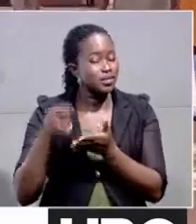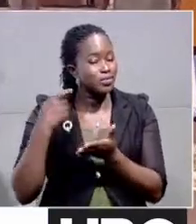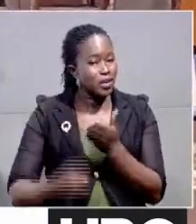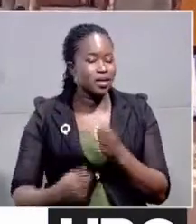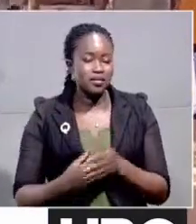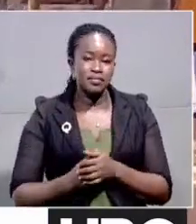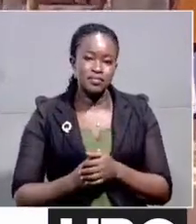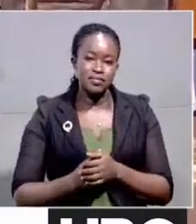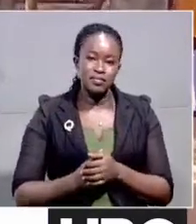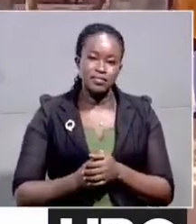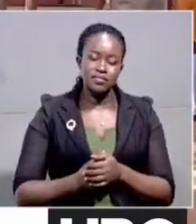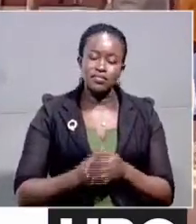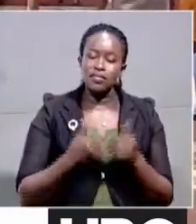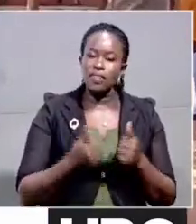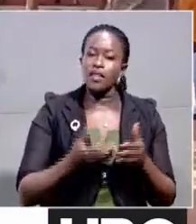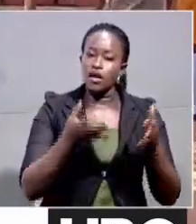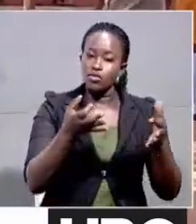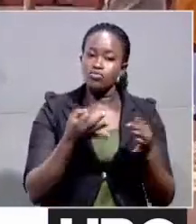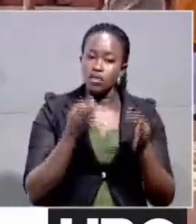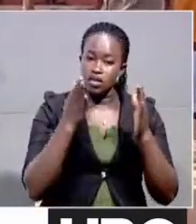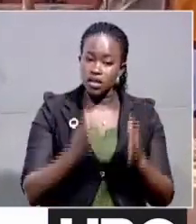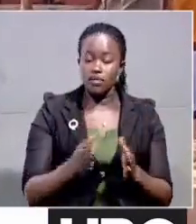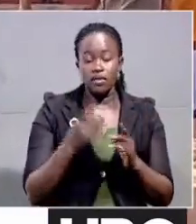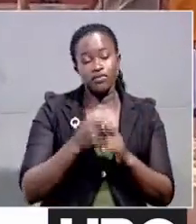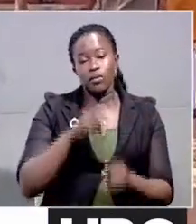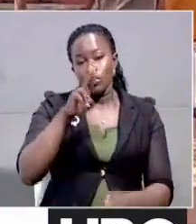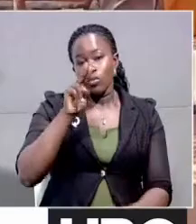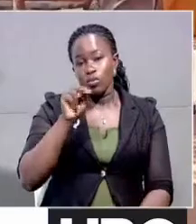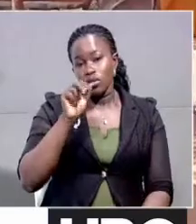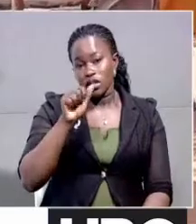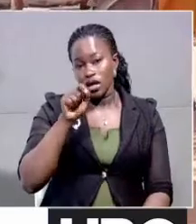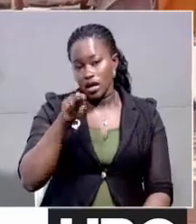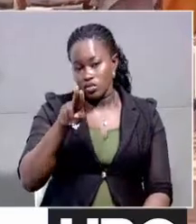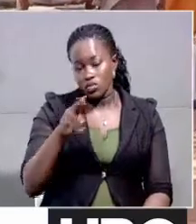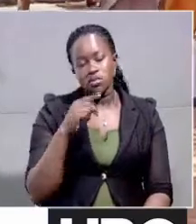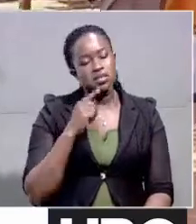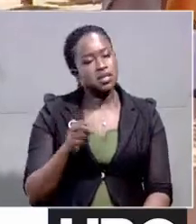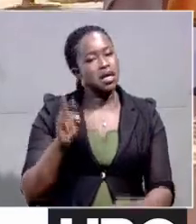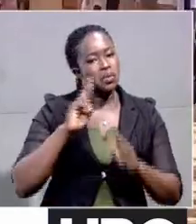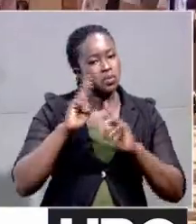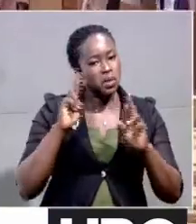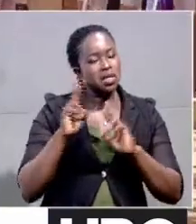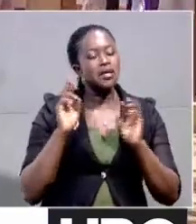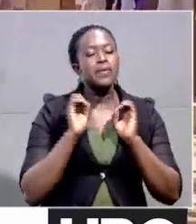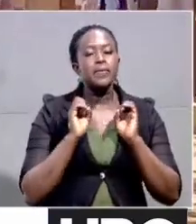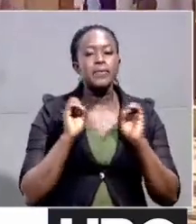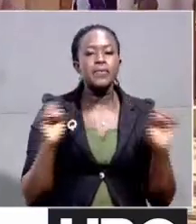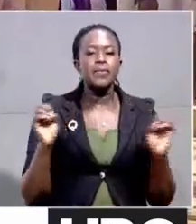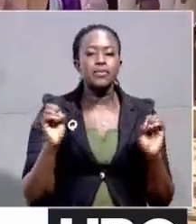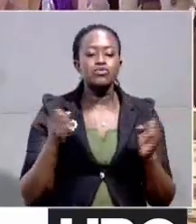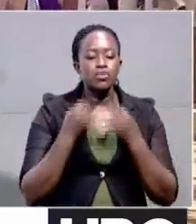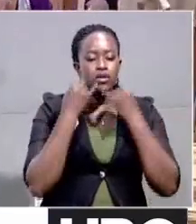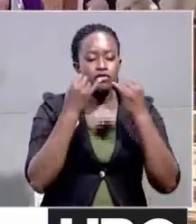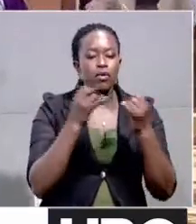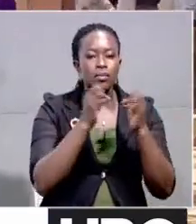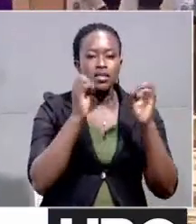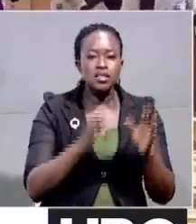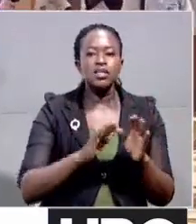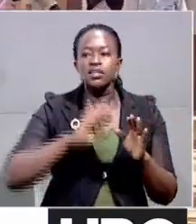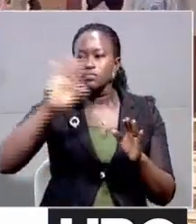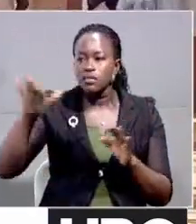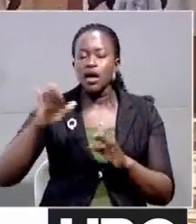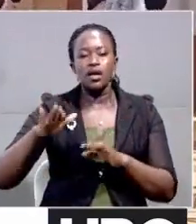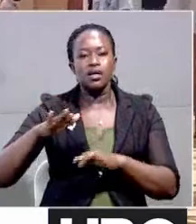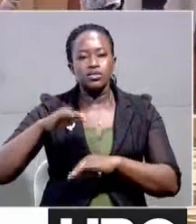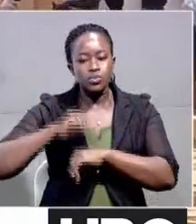John, a treasurer from UNATU, said they are not ready to tell their teachers to go back to